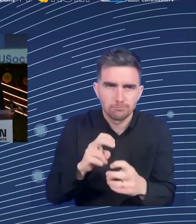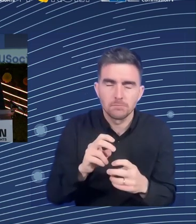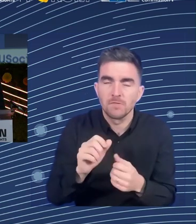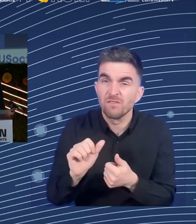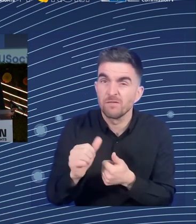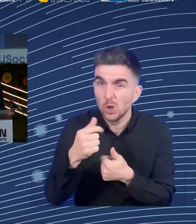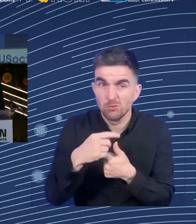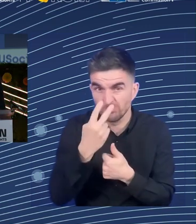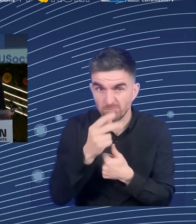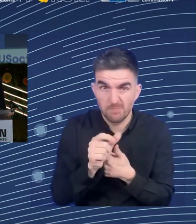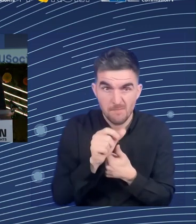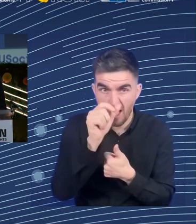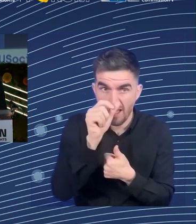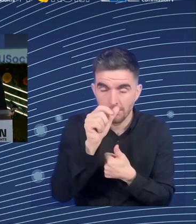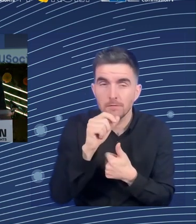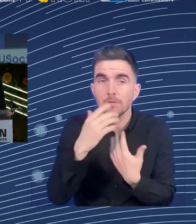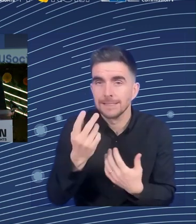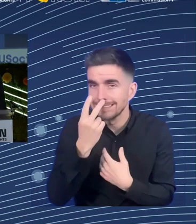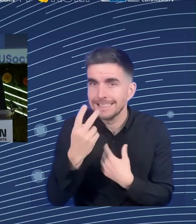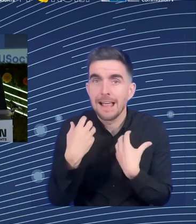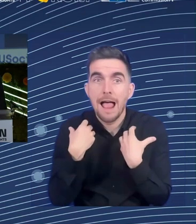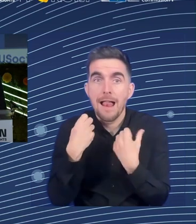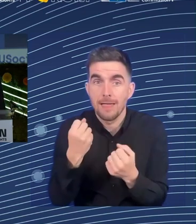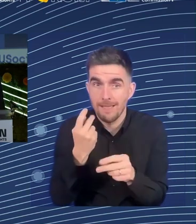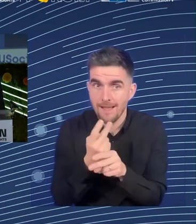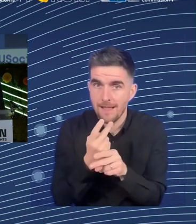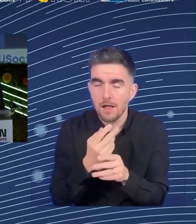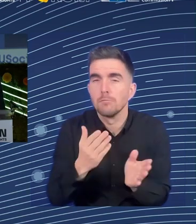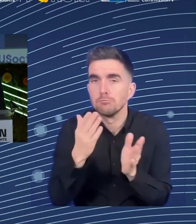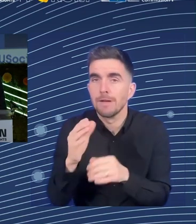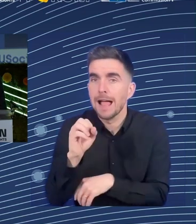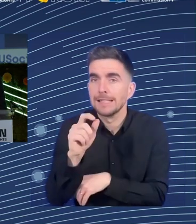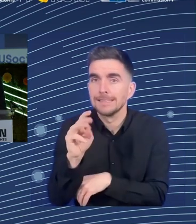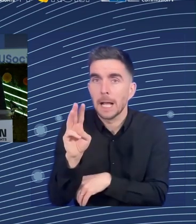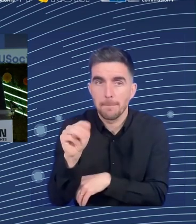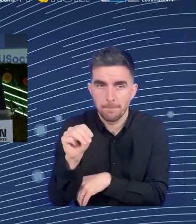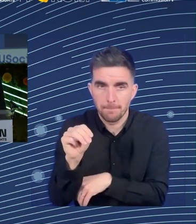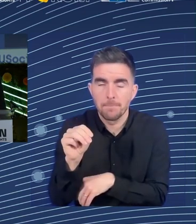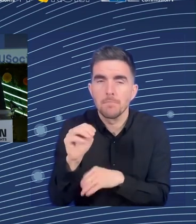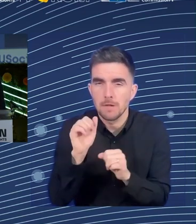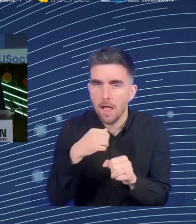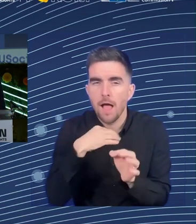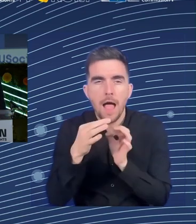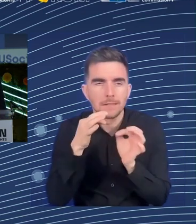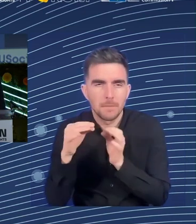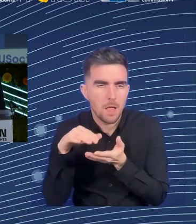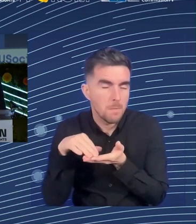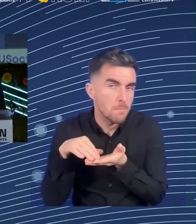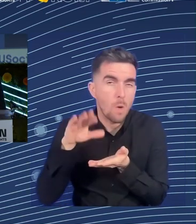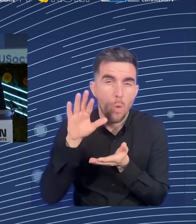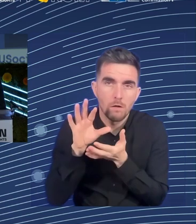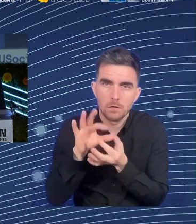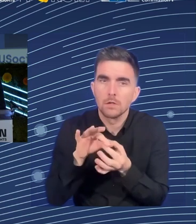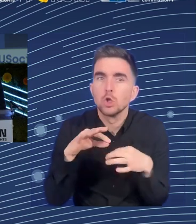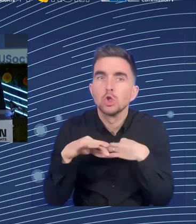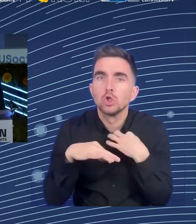of factor that is causing it. The situation is a bit different for ICT jobs, where we explain maybe a half